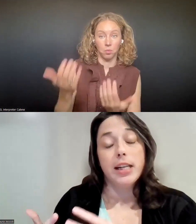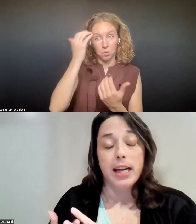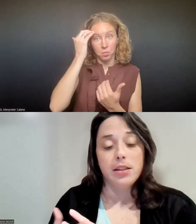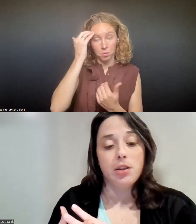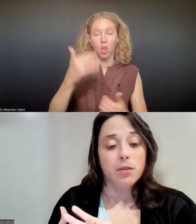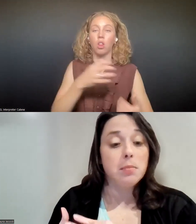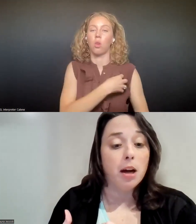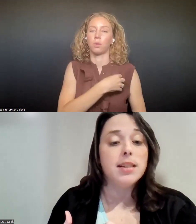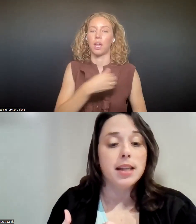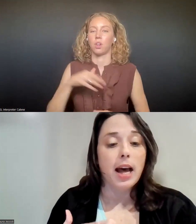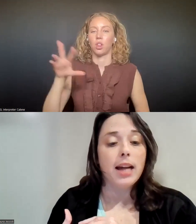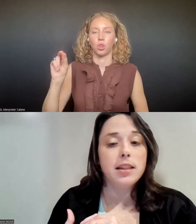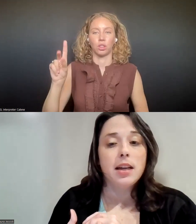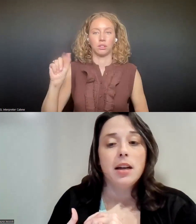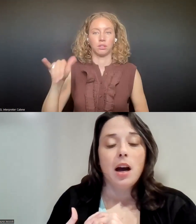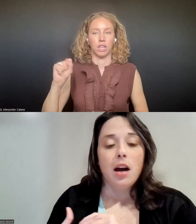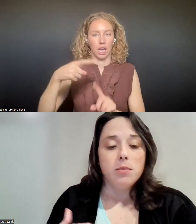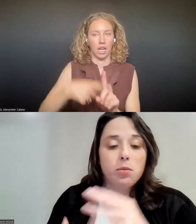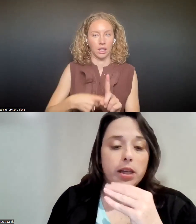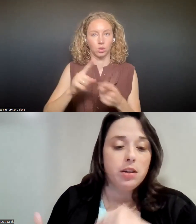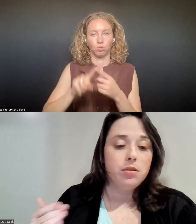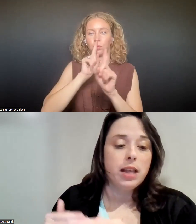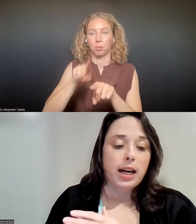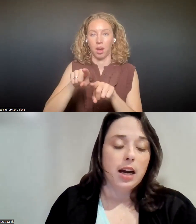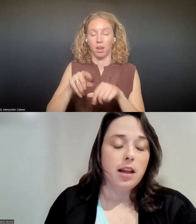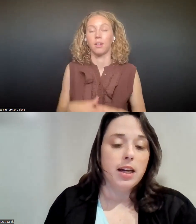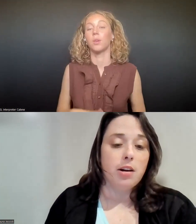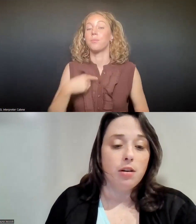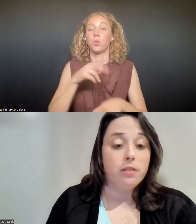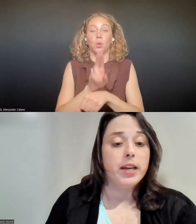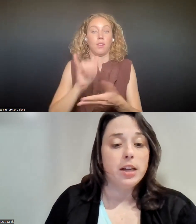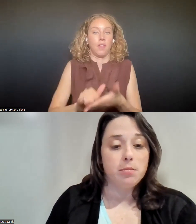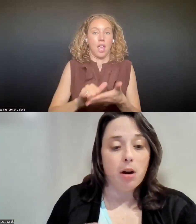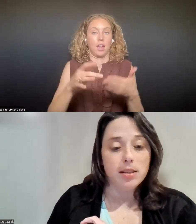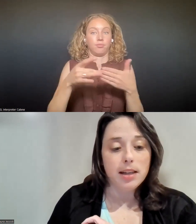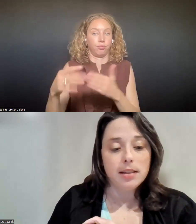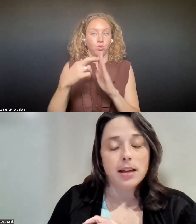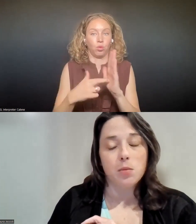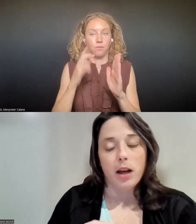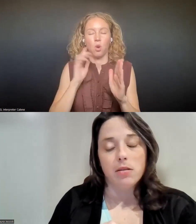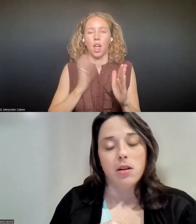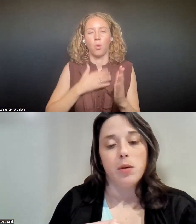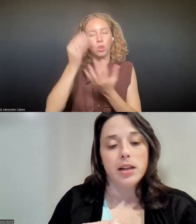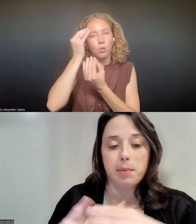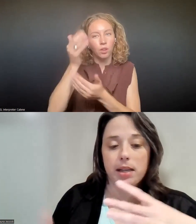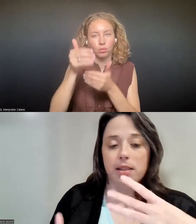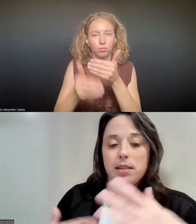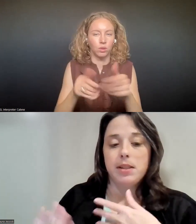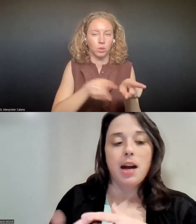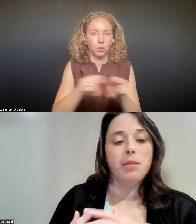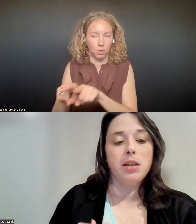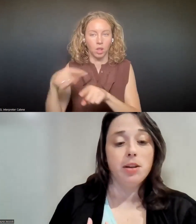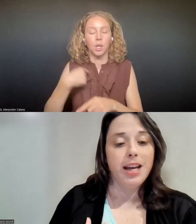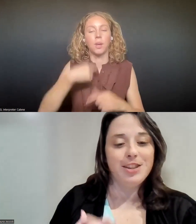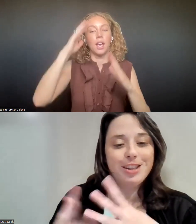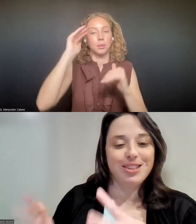has 30 days to respond to that. So we use that guideline in our notification process as well. So we expect